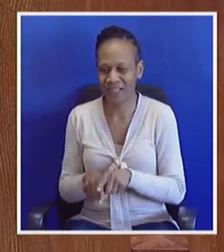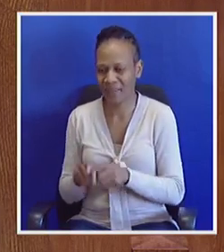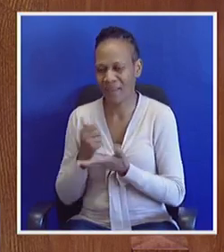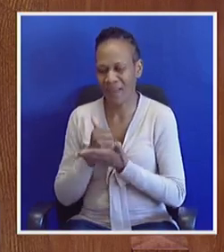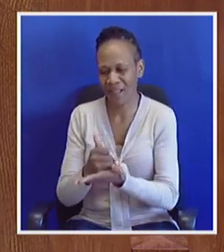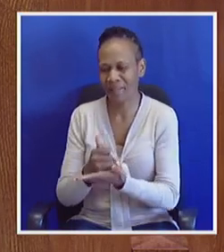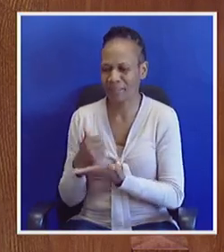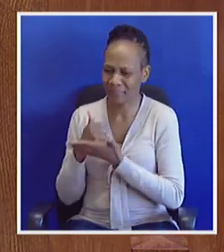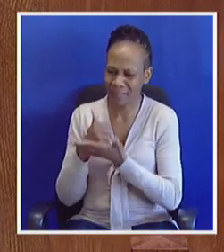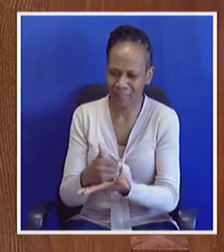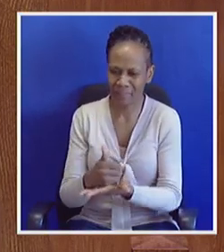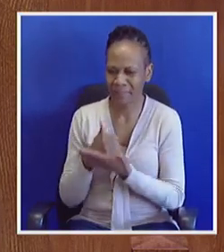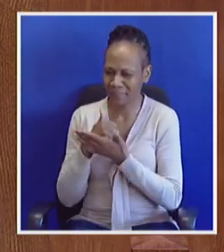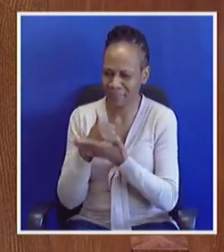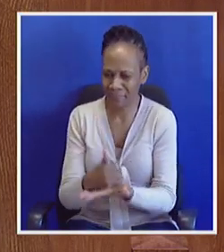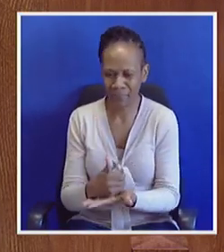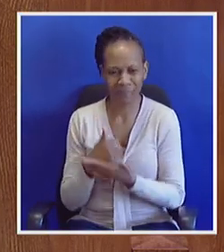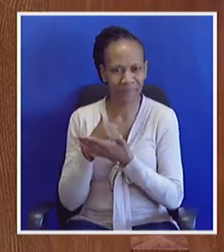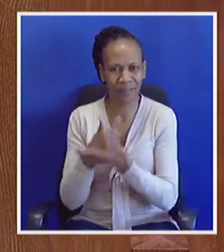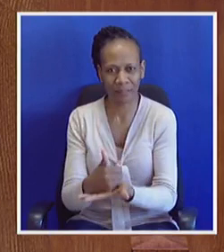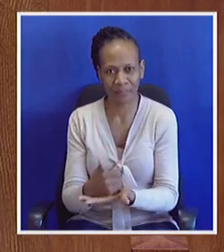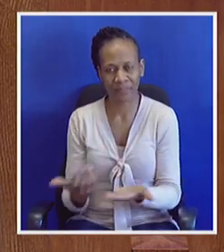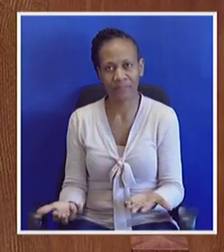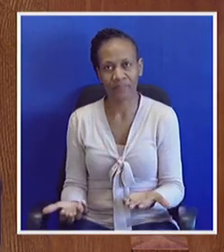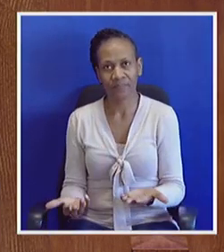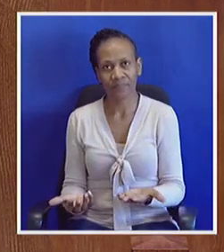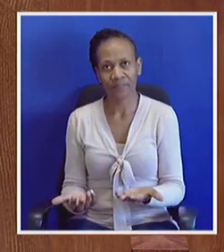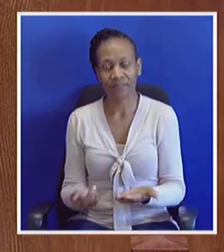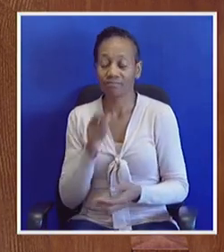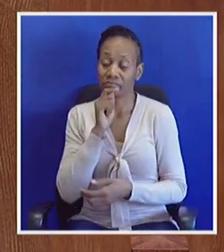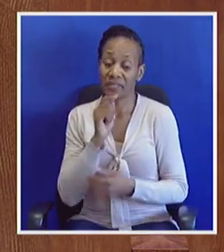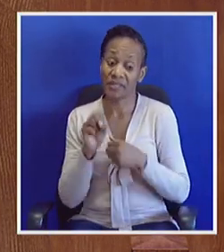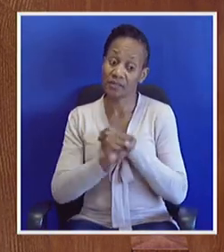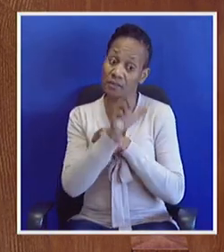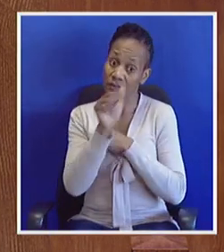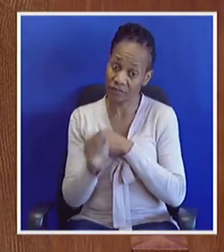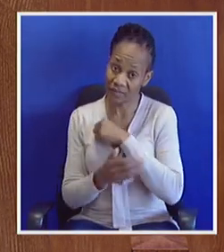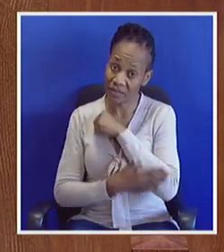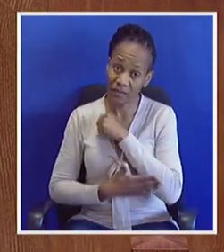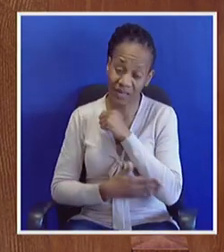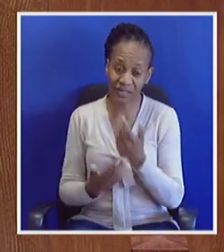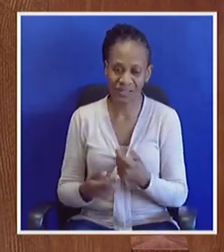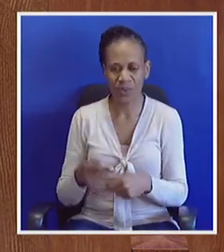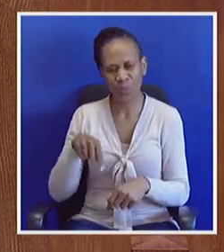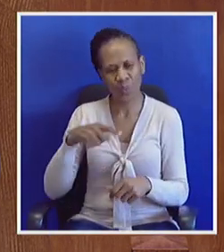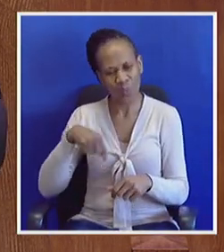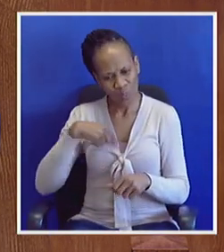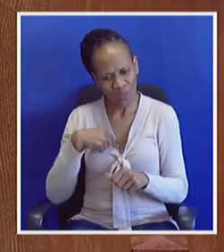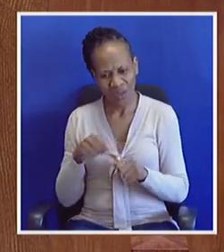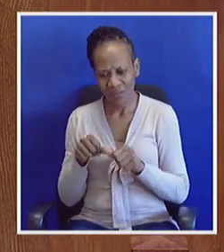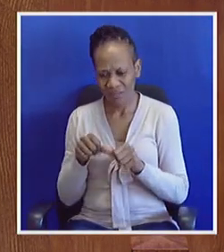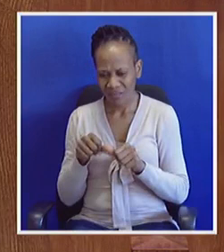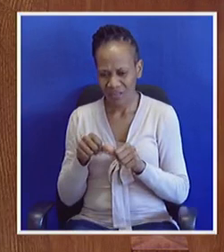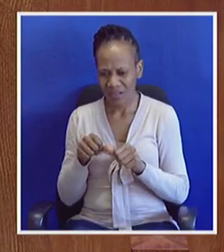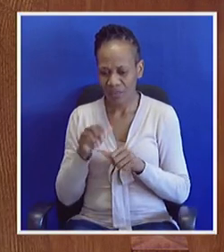coming back and coming back and coming back. Now, it means as a country, we keep on falling on the same spot every